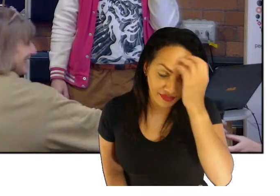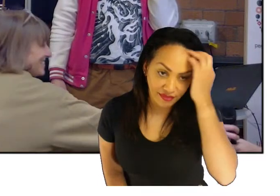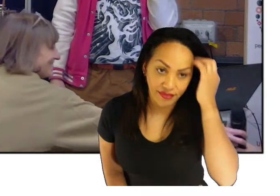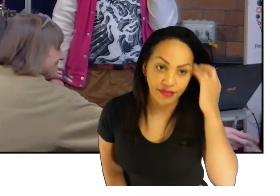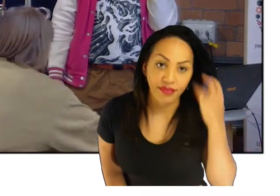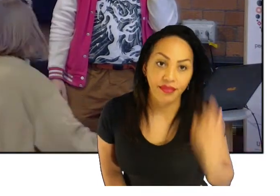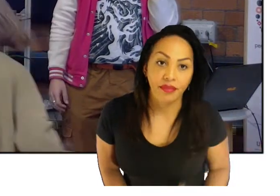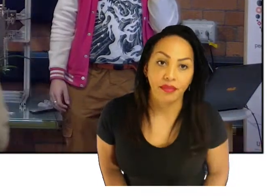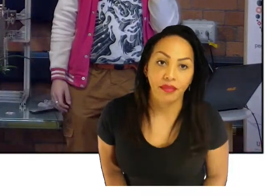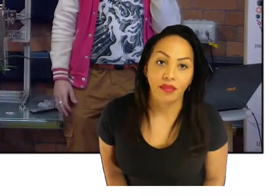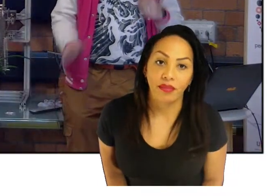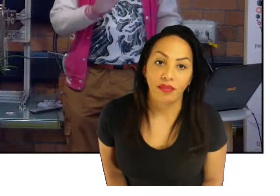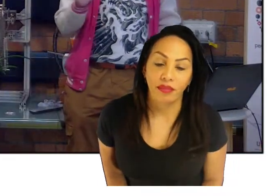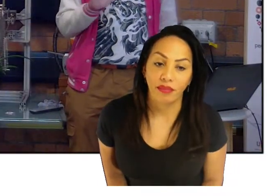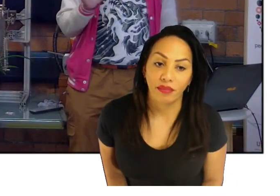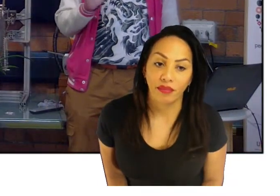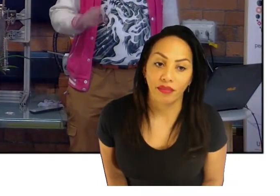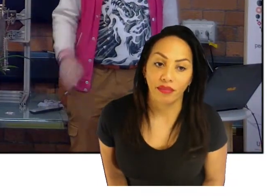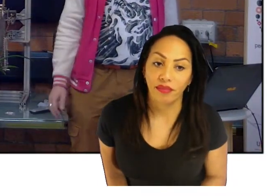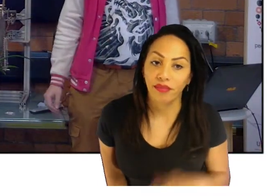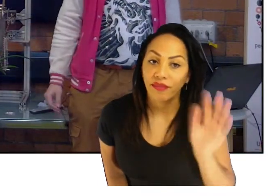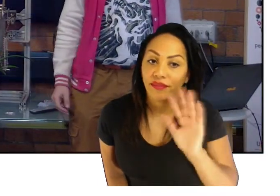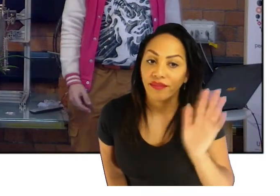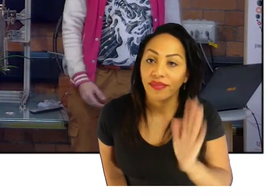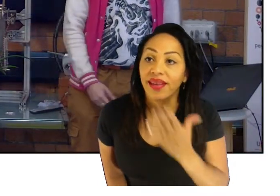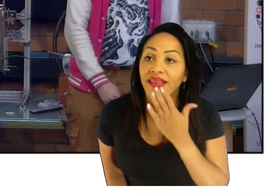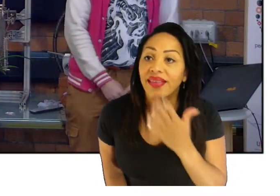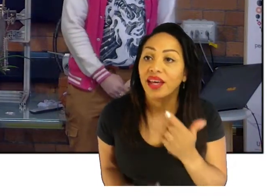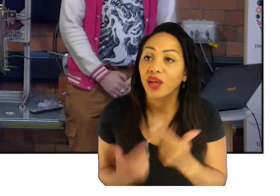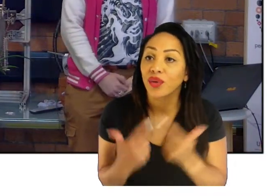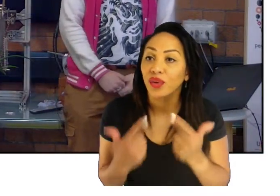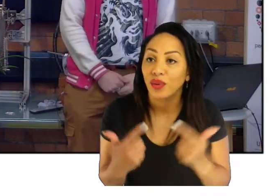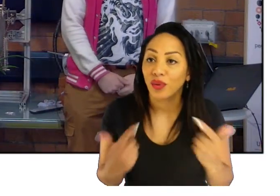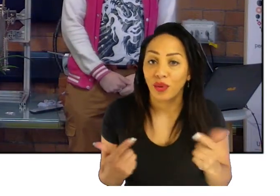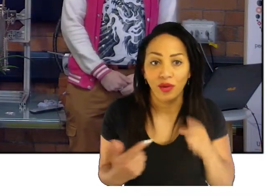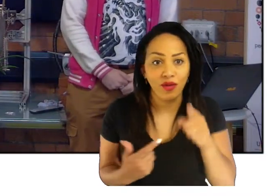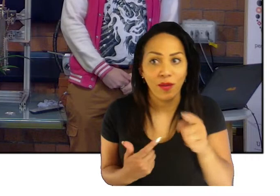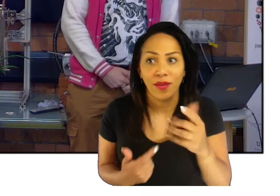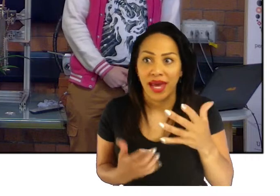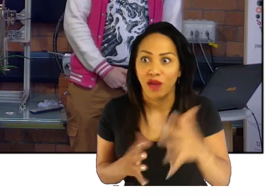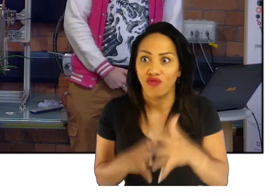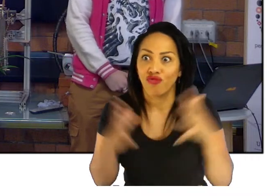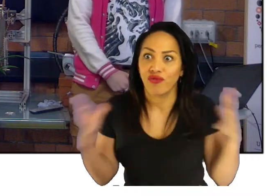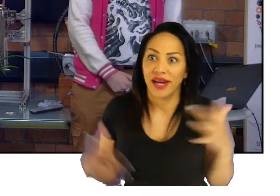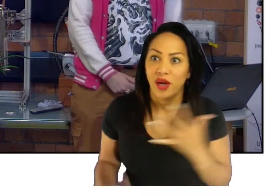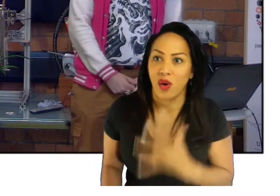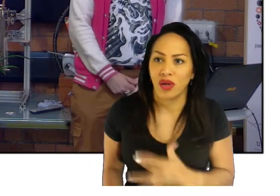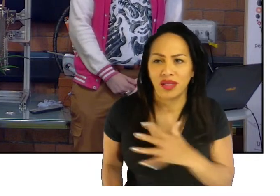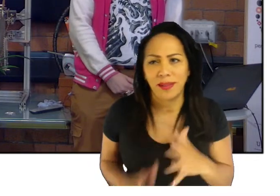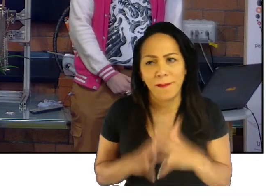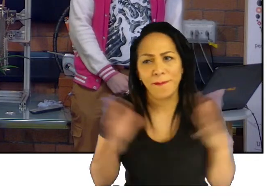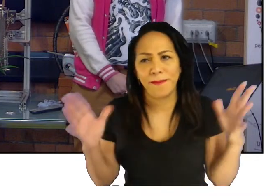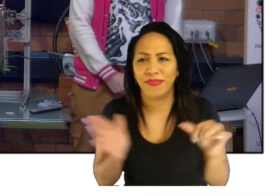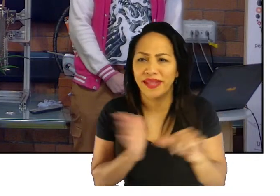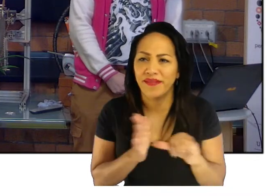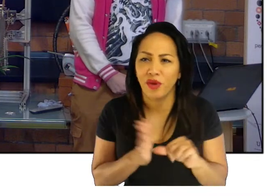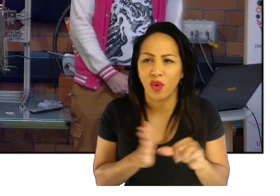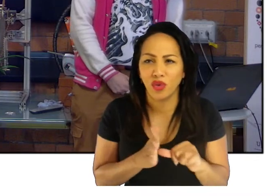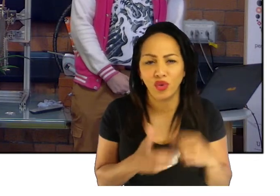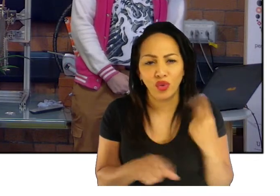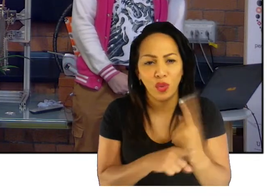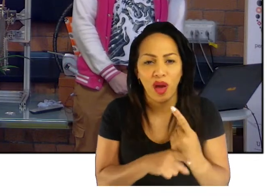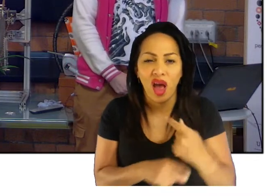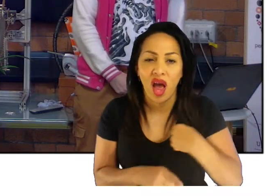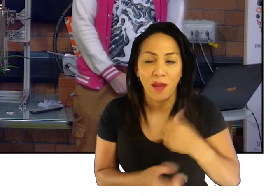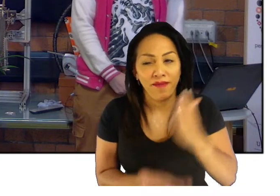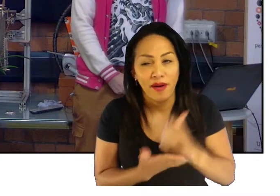Thank you. Hi, thank you so much for being super honest, because it's a really big, difficult thing to talk about. I am in a very privileged position at